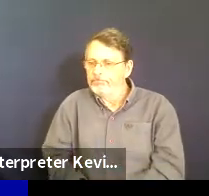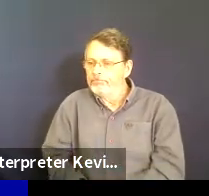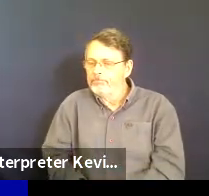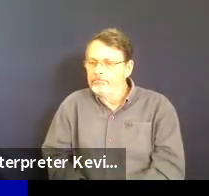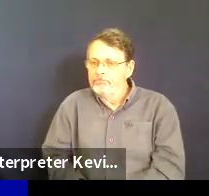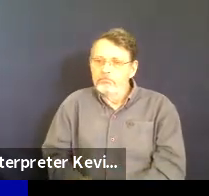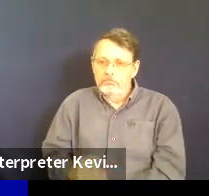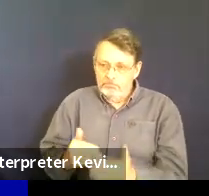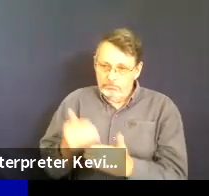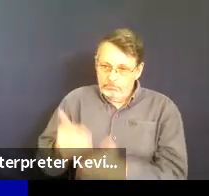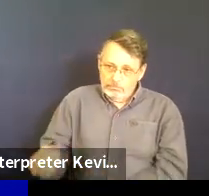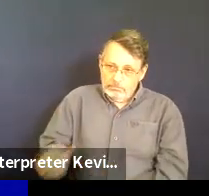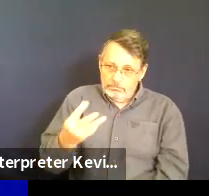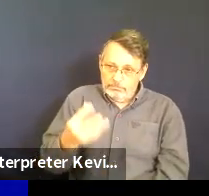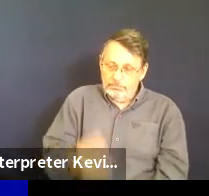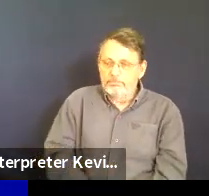Next slide, please.